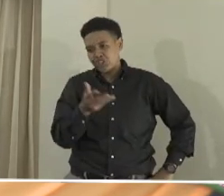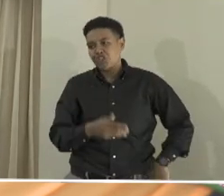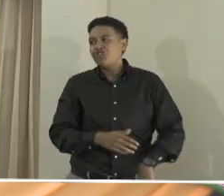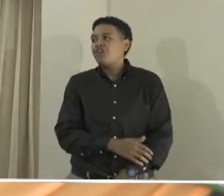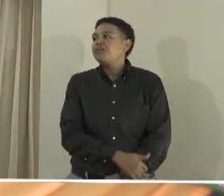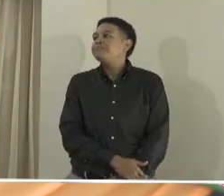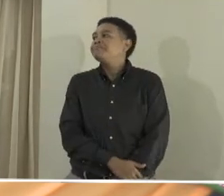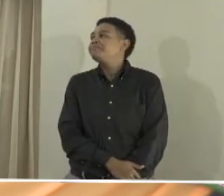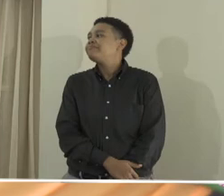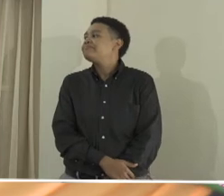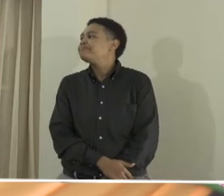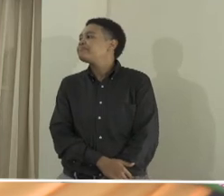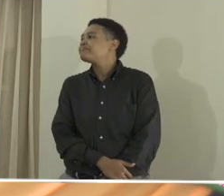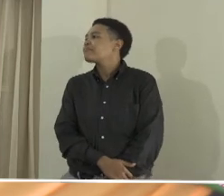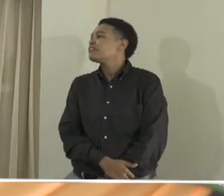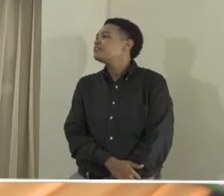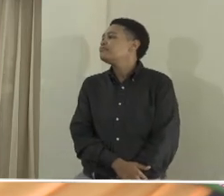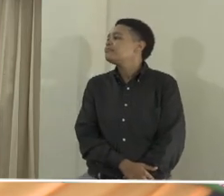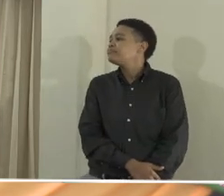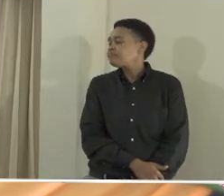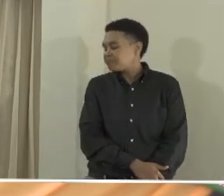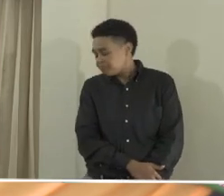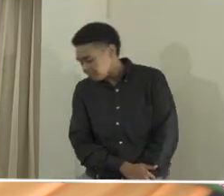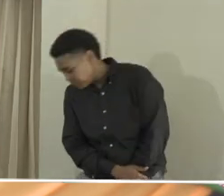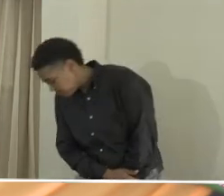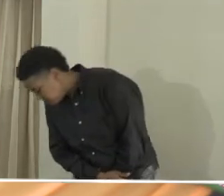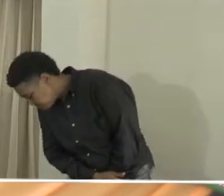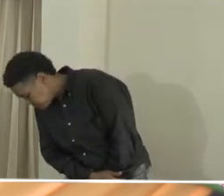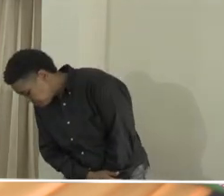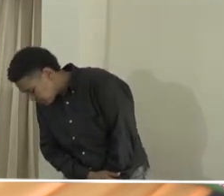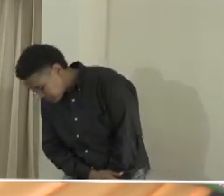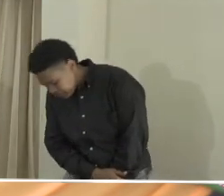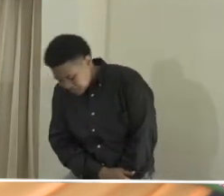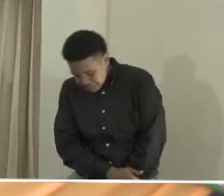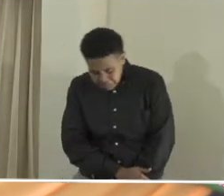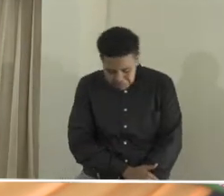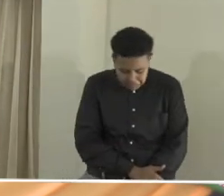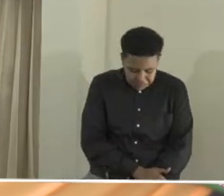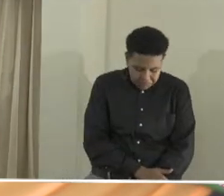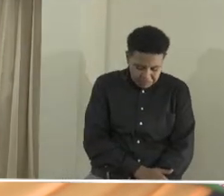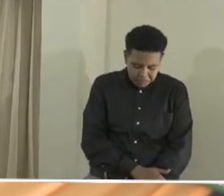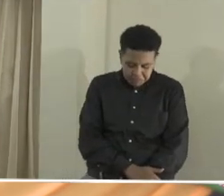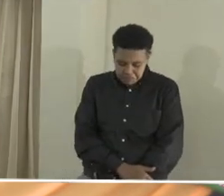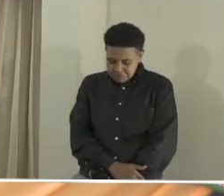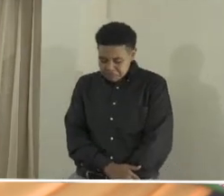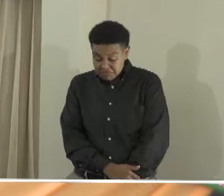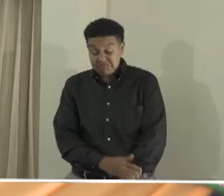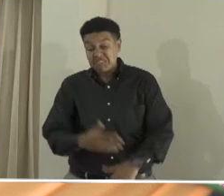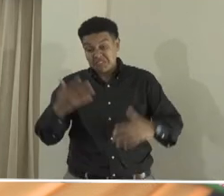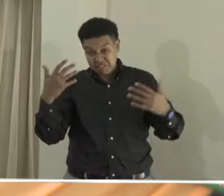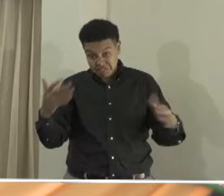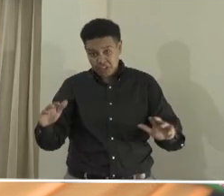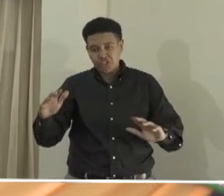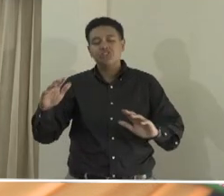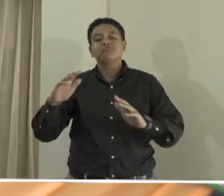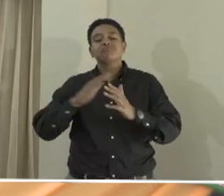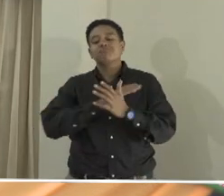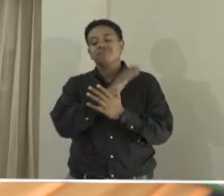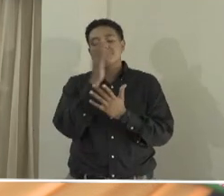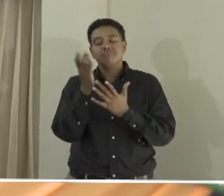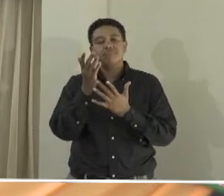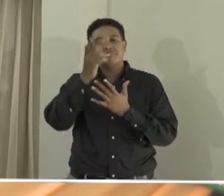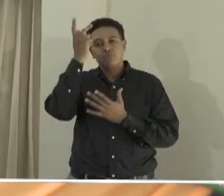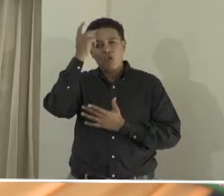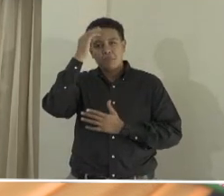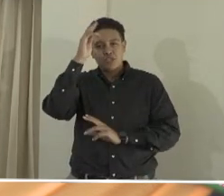Governor General. After that, we're going to have our Prime Minister, the Most Honorable Andrew Holness,